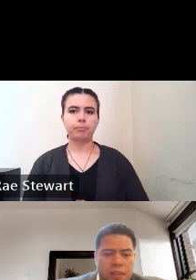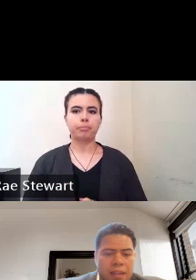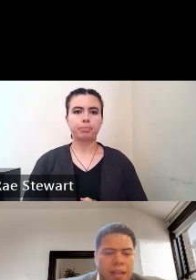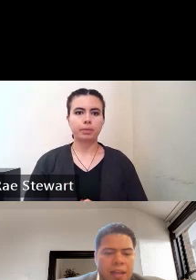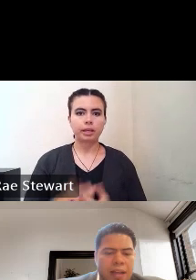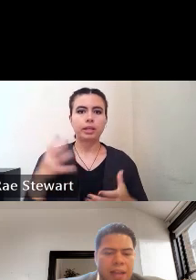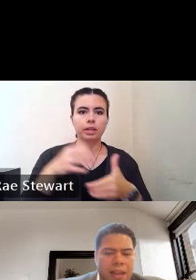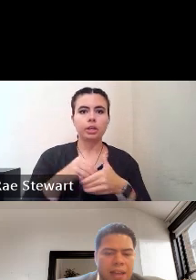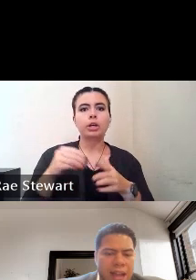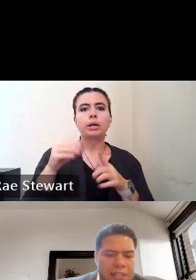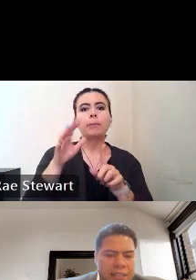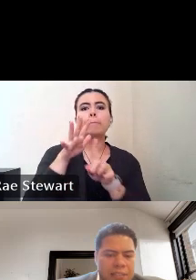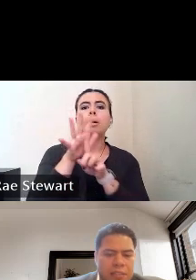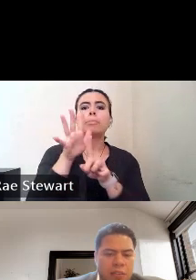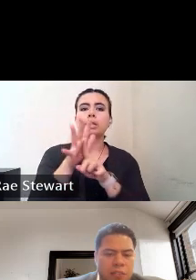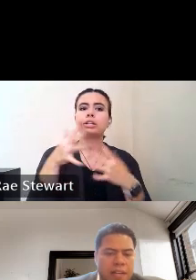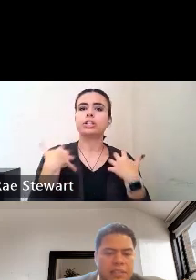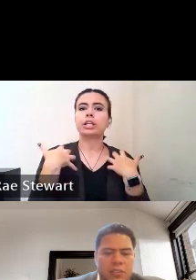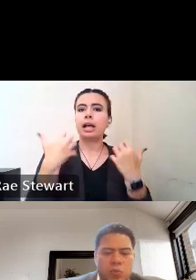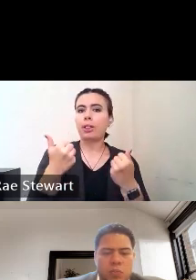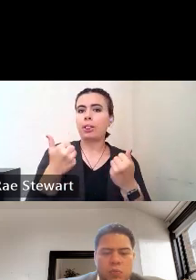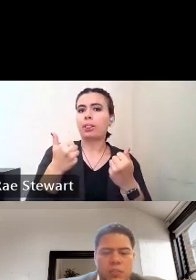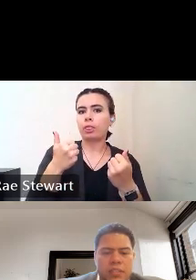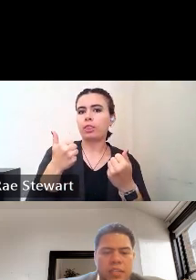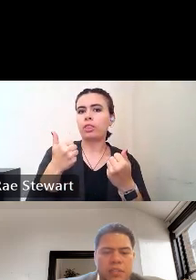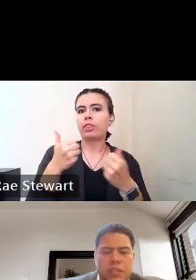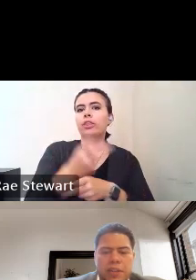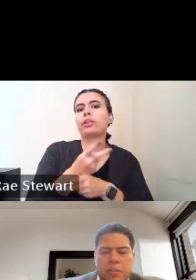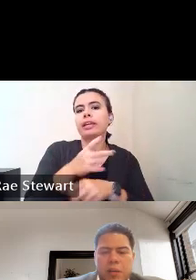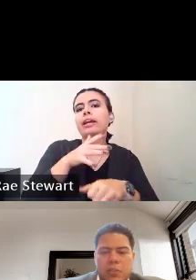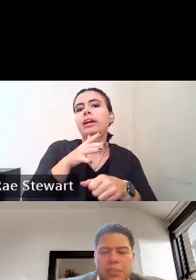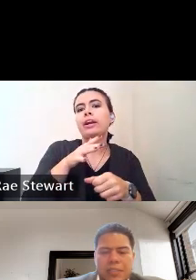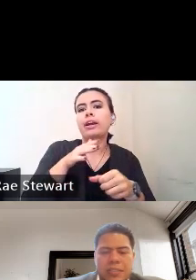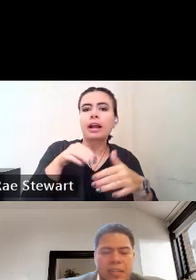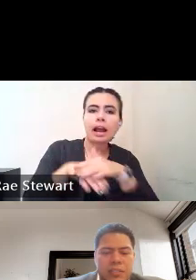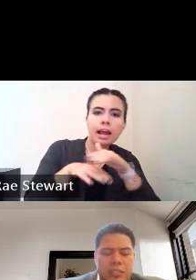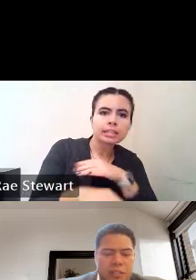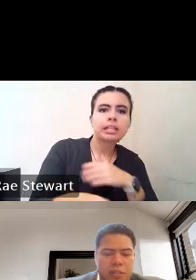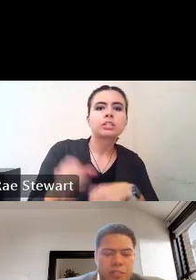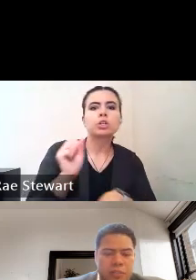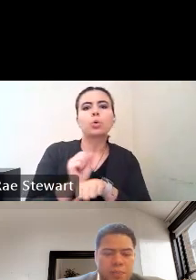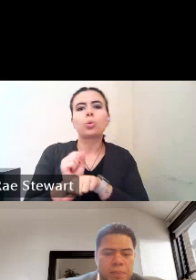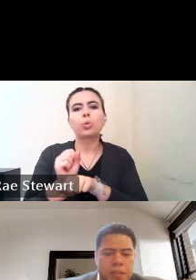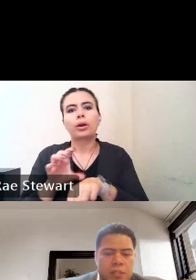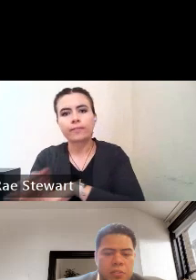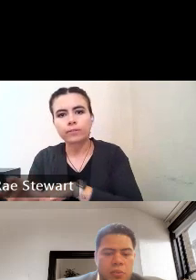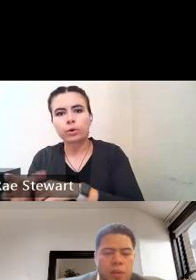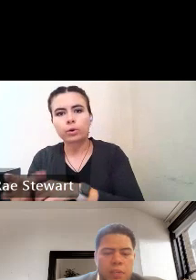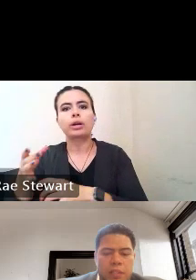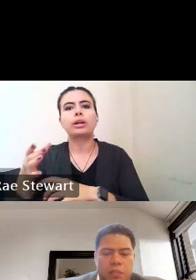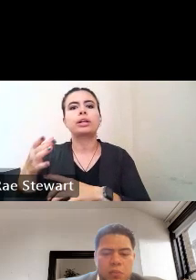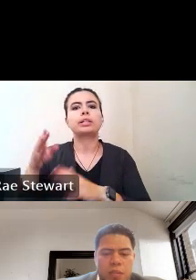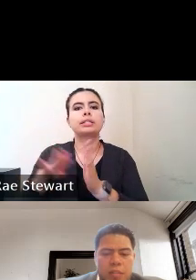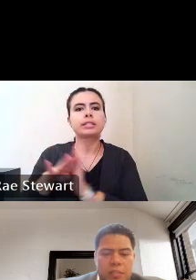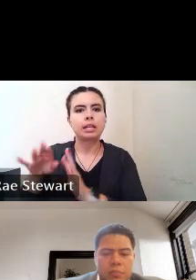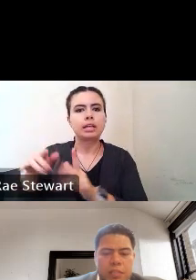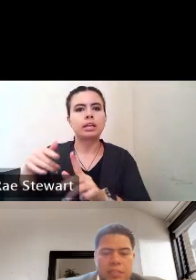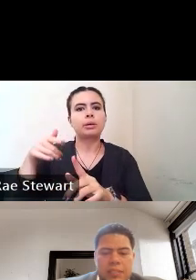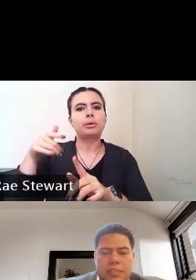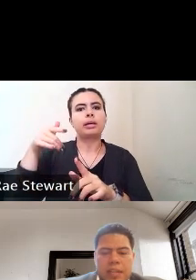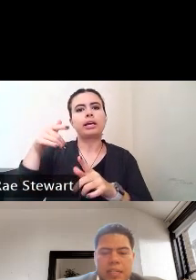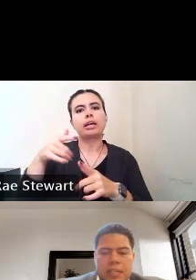health, access, healthcare access, workforce, innovative care models, and technology integration. So everything in Rhode